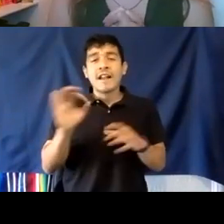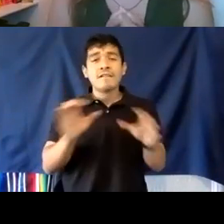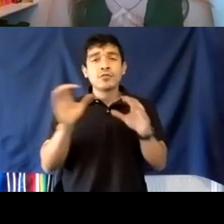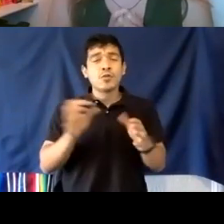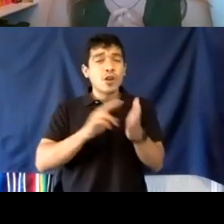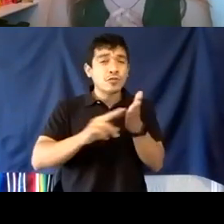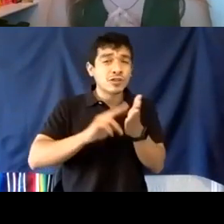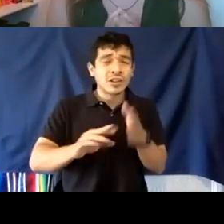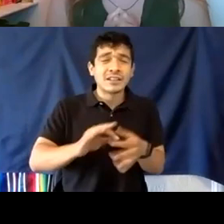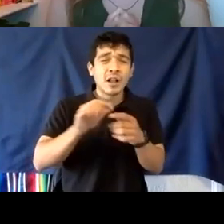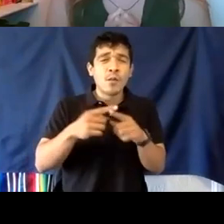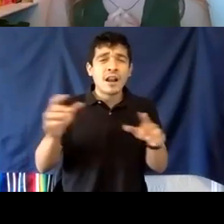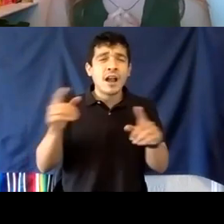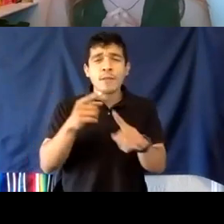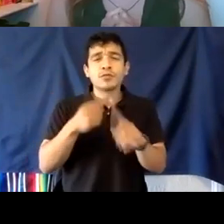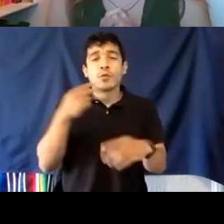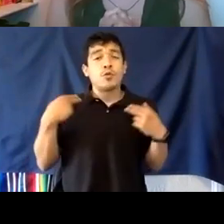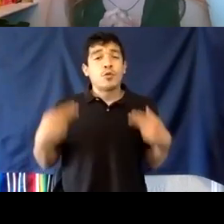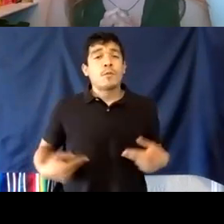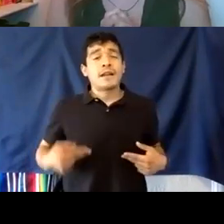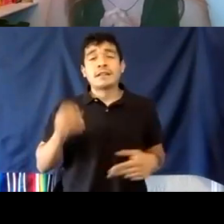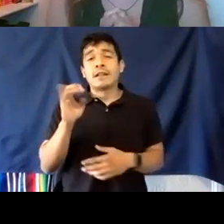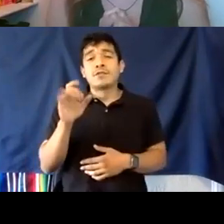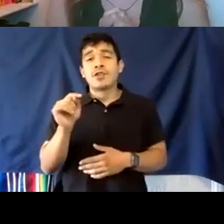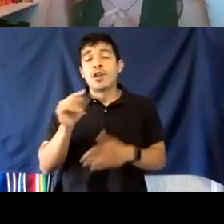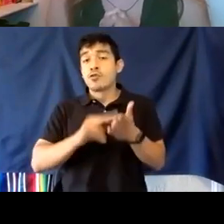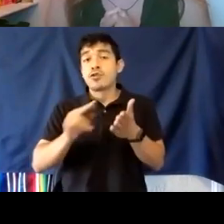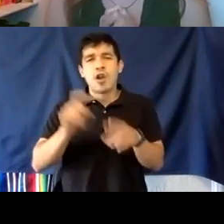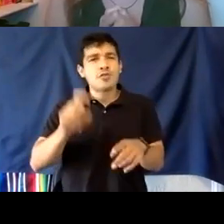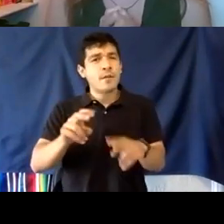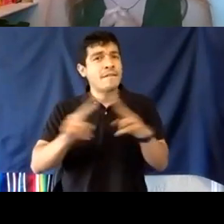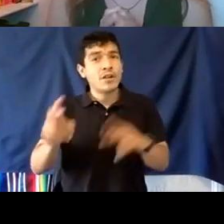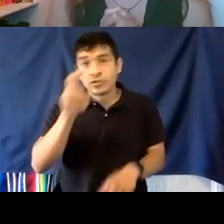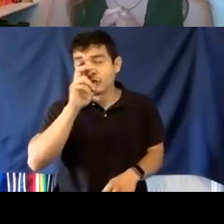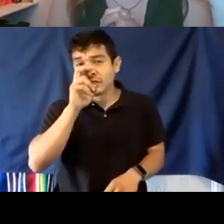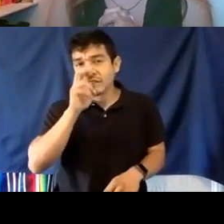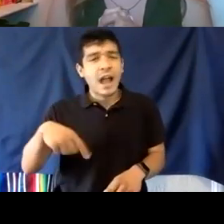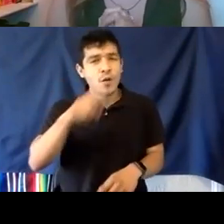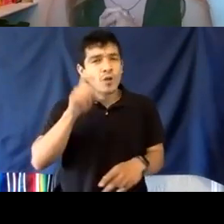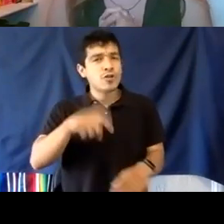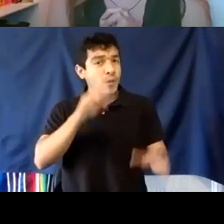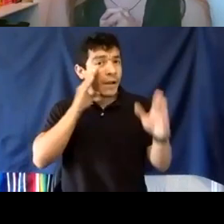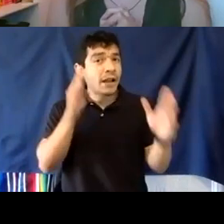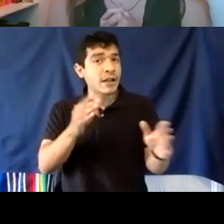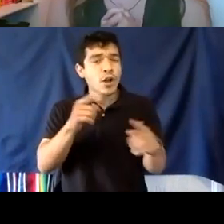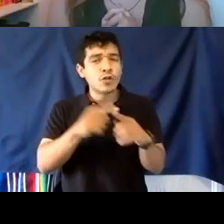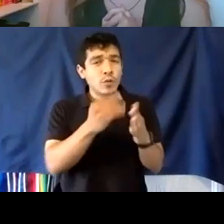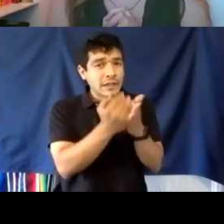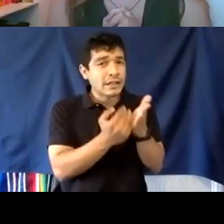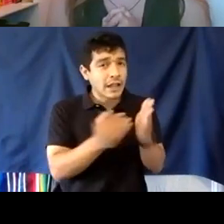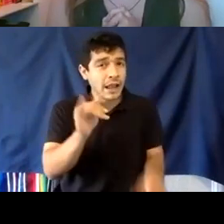particularly when it comes to human subjects research, should be very, very stringent. And we should be paying attention to details like